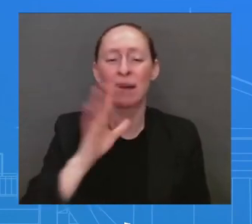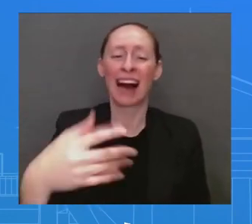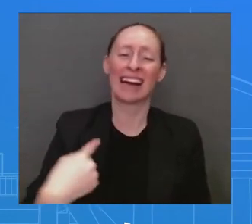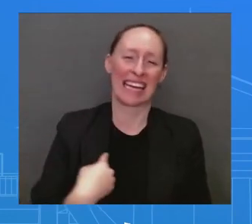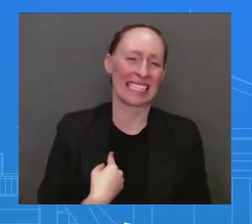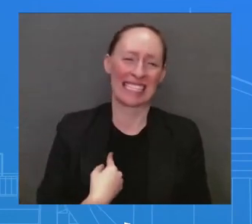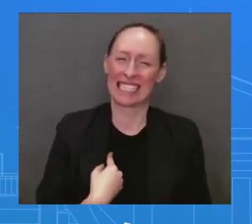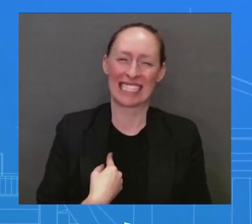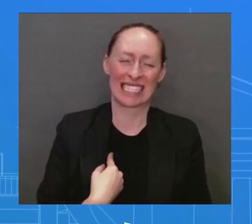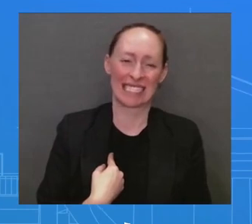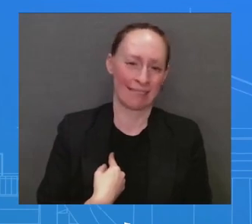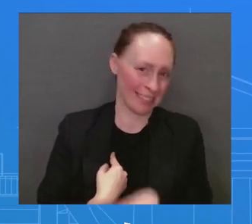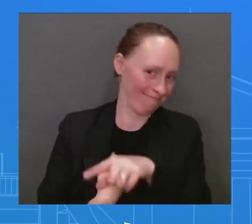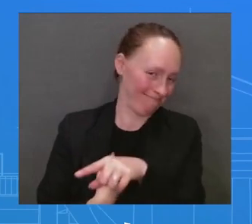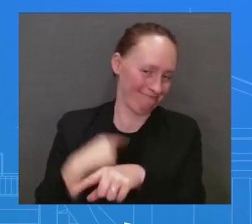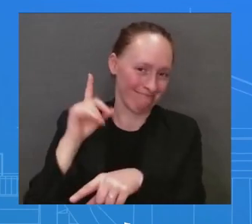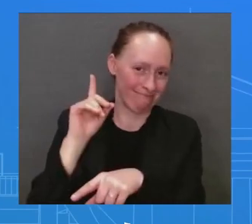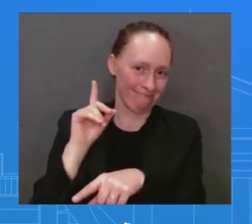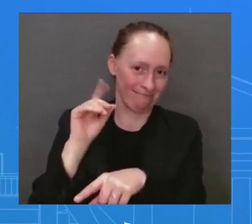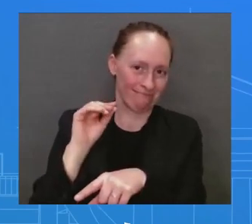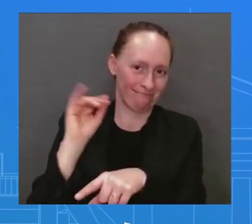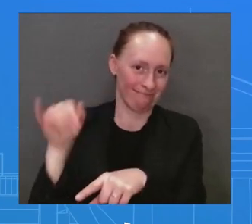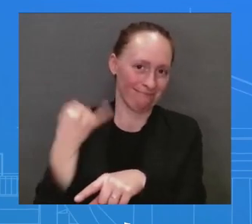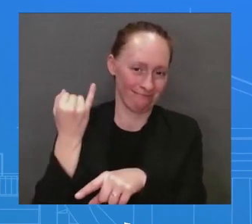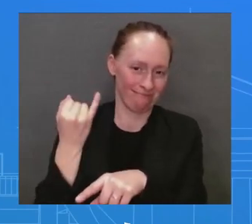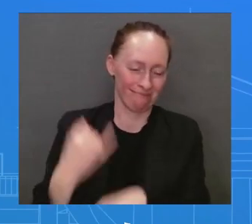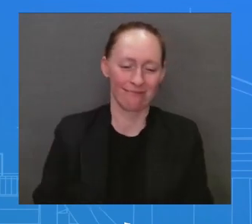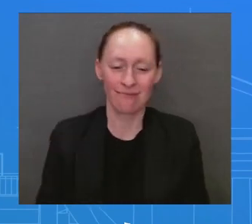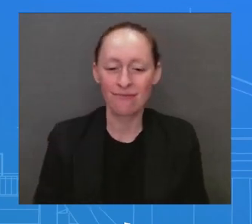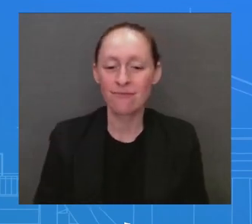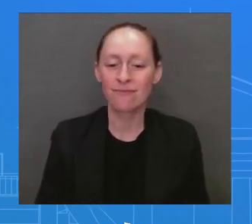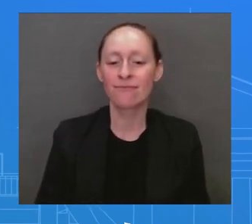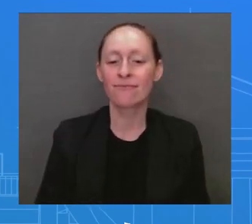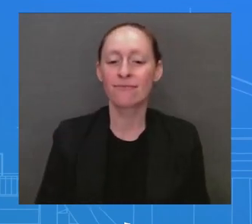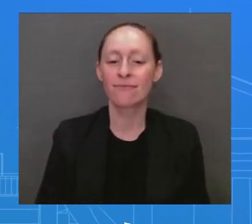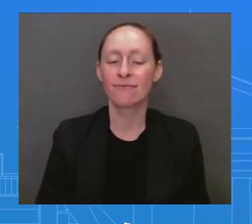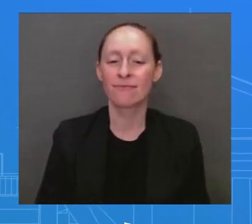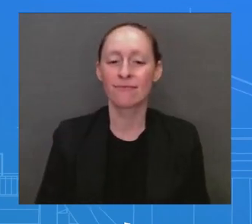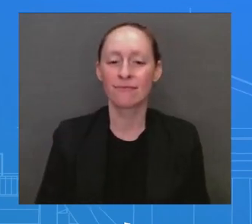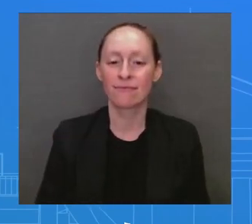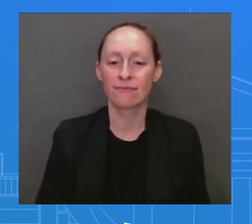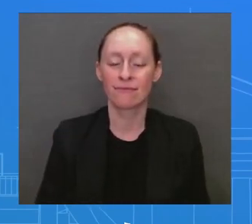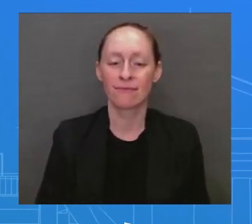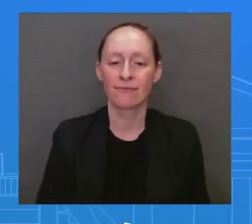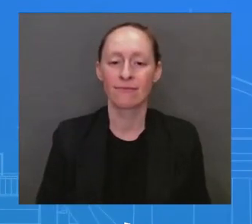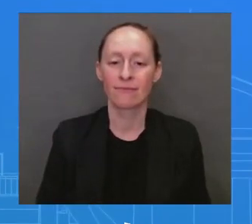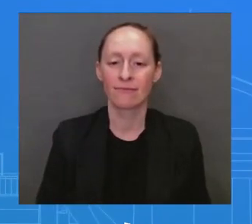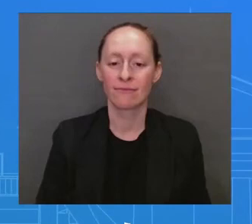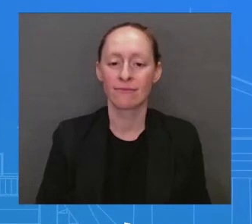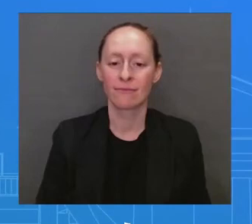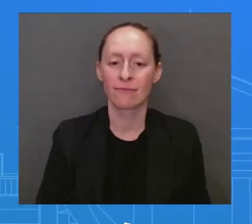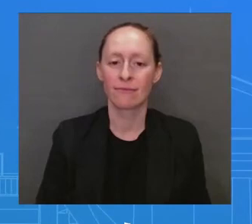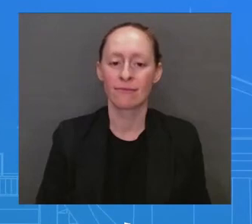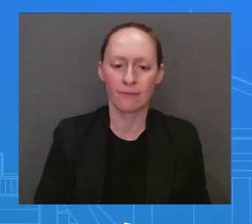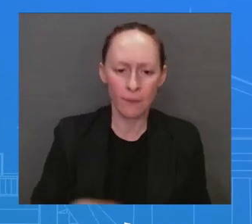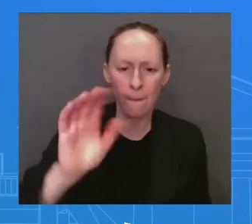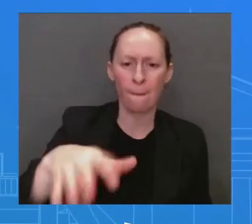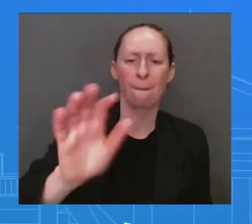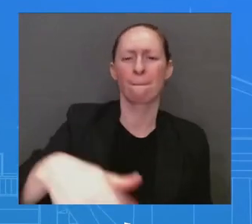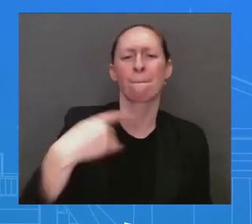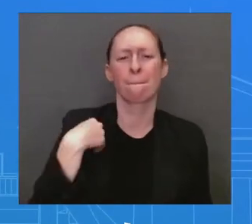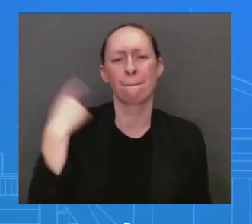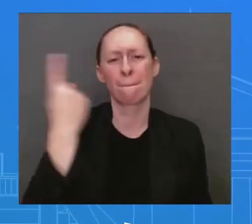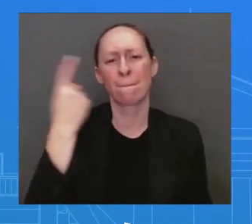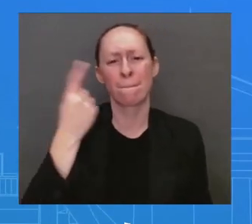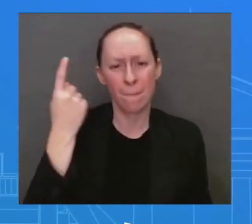Lisa. Thank you. Thanks. Thanks, Admiral. So you've talked in here about contingency plans for this